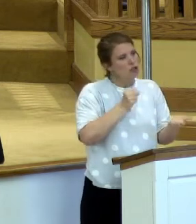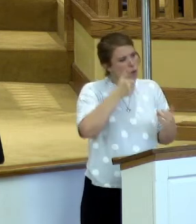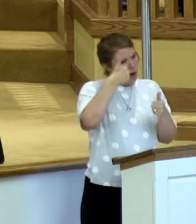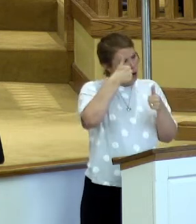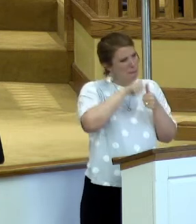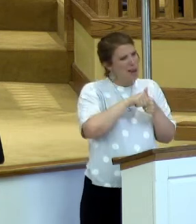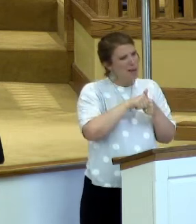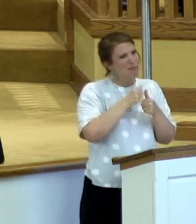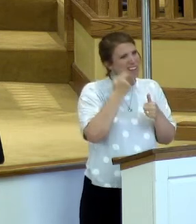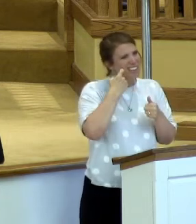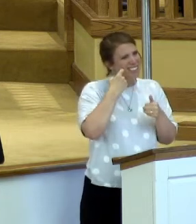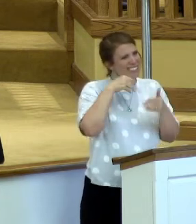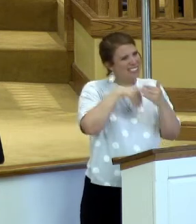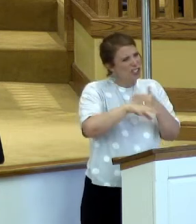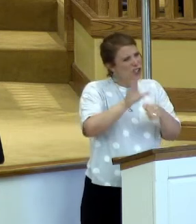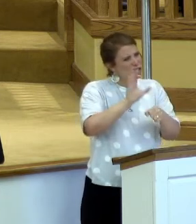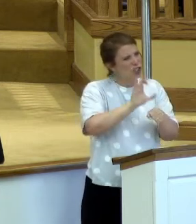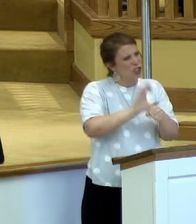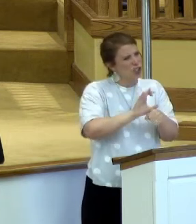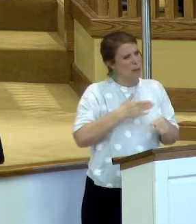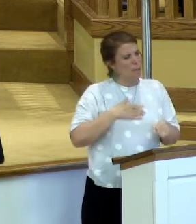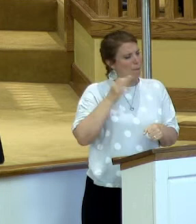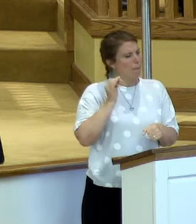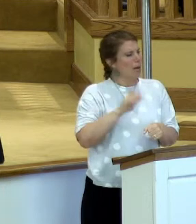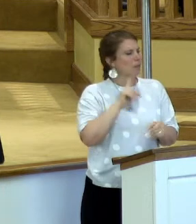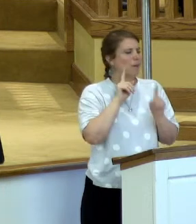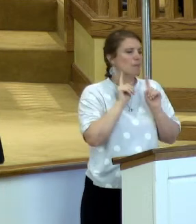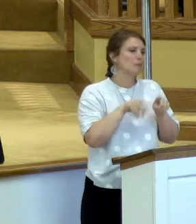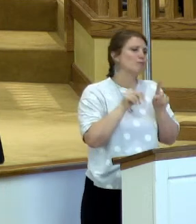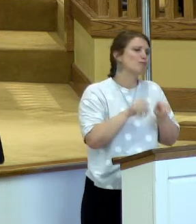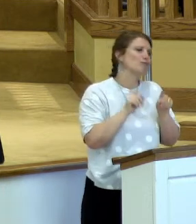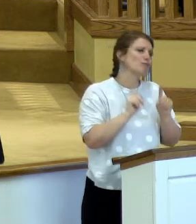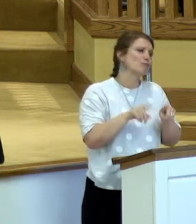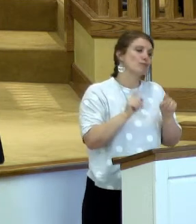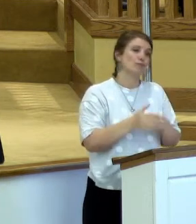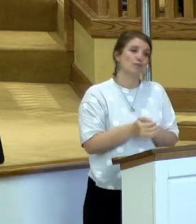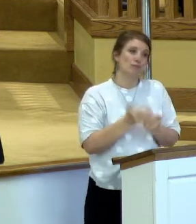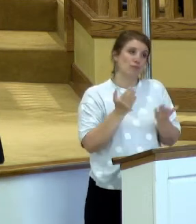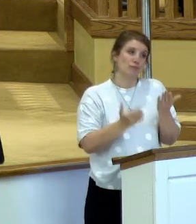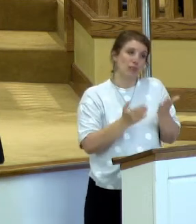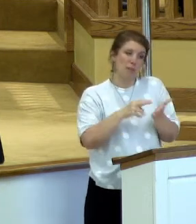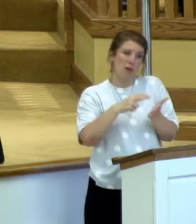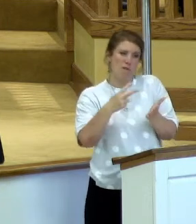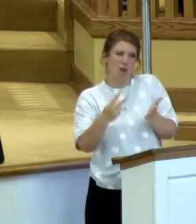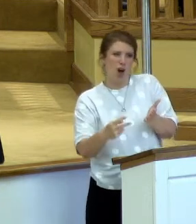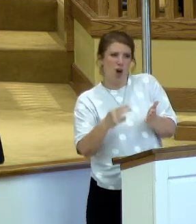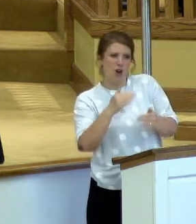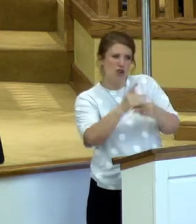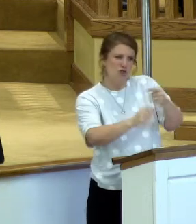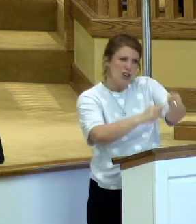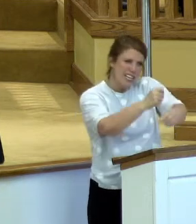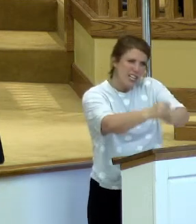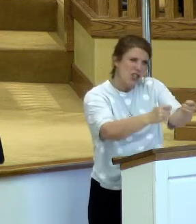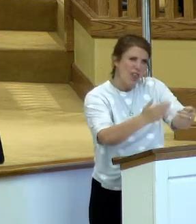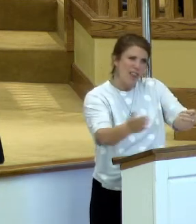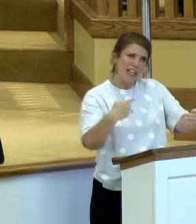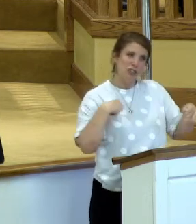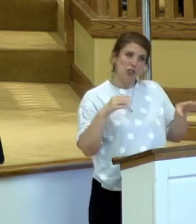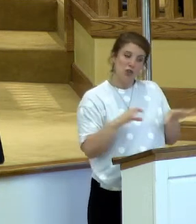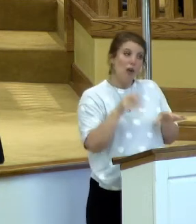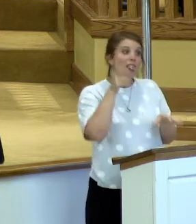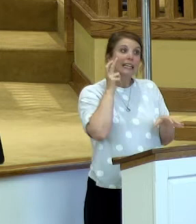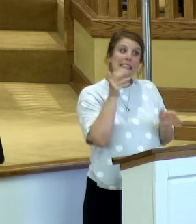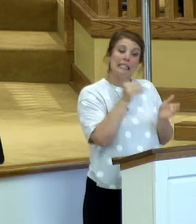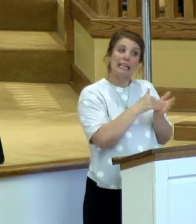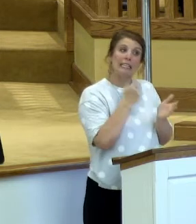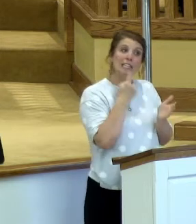remember when I first got into the church, I began to ask questions like that. My pastor did a great job of answering it. And it may fall into one of those traditional categories of things that we do. But listen,